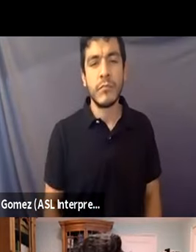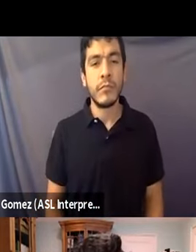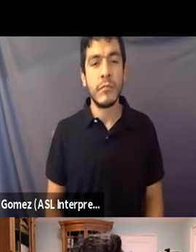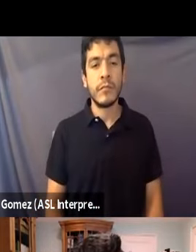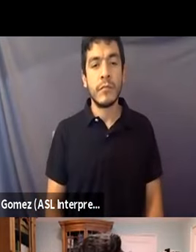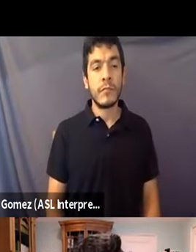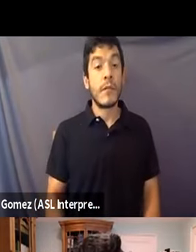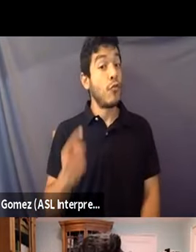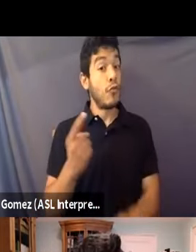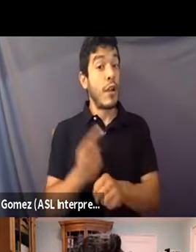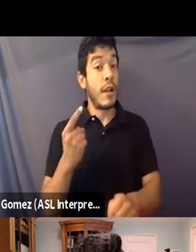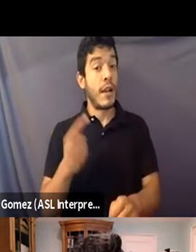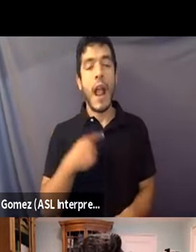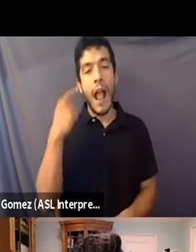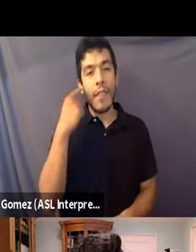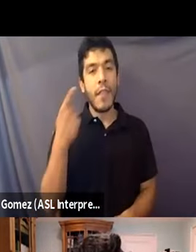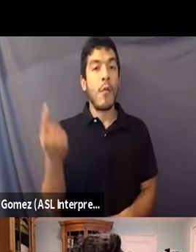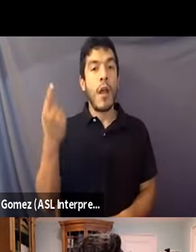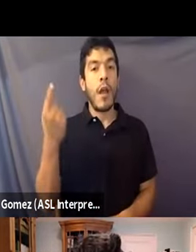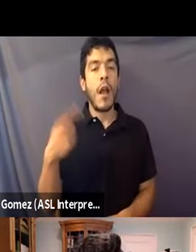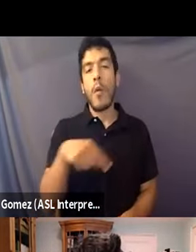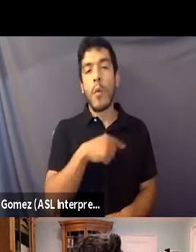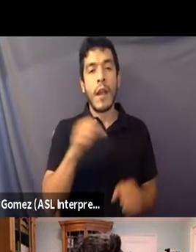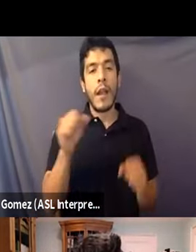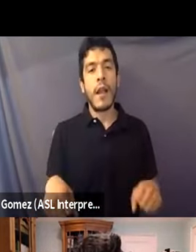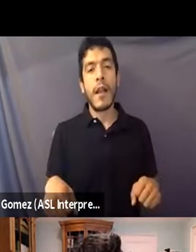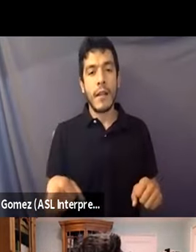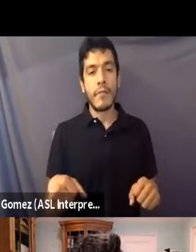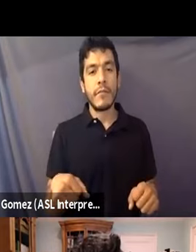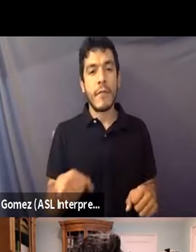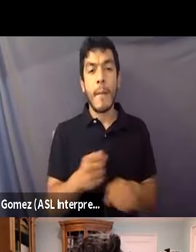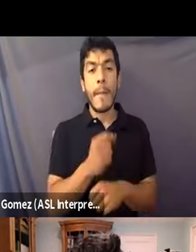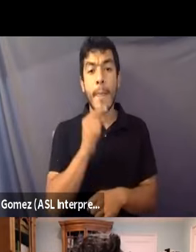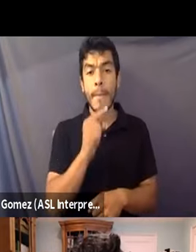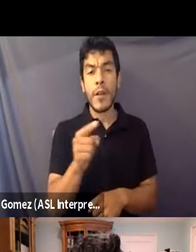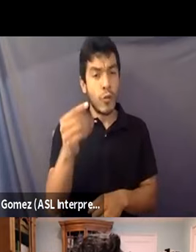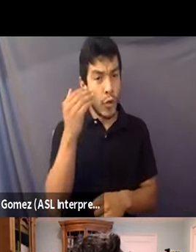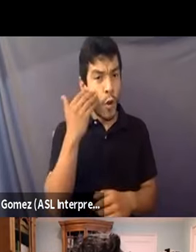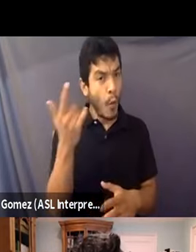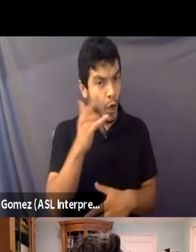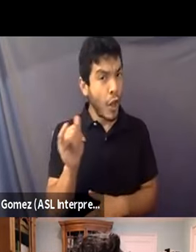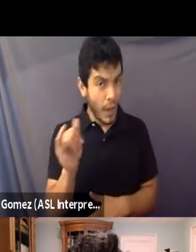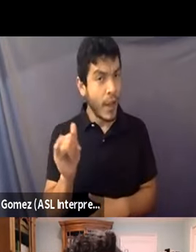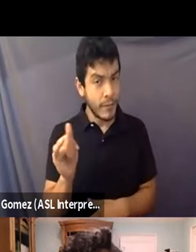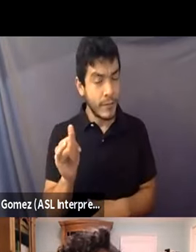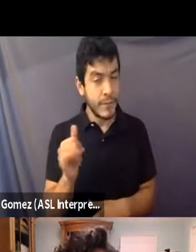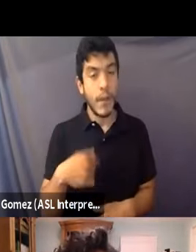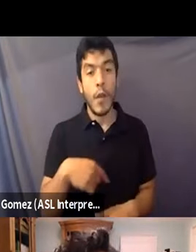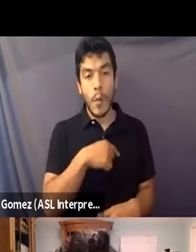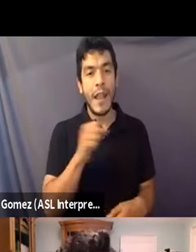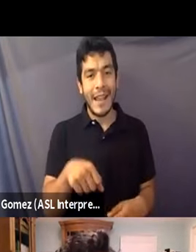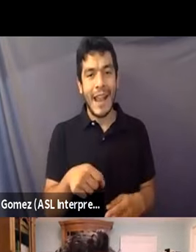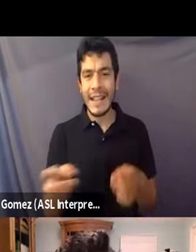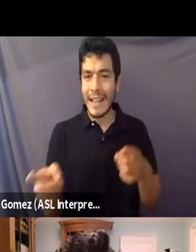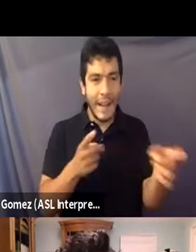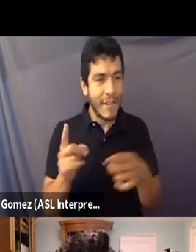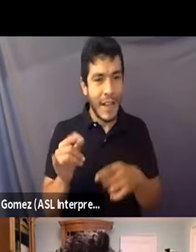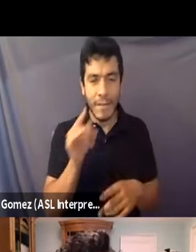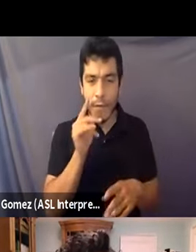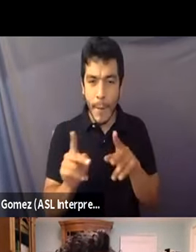that one, we can make sure that you know what it looks like, right? That you, we can define it for people, right?